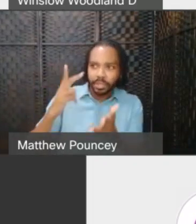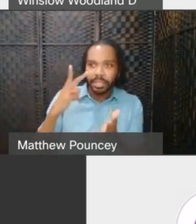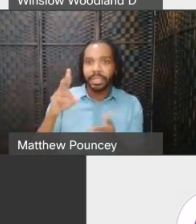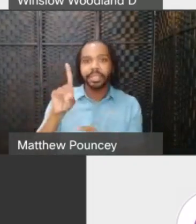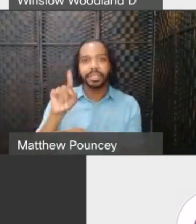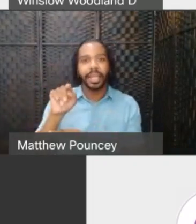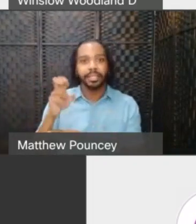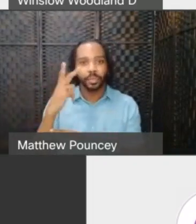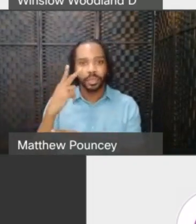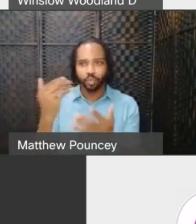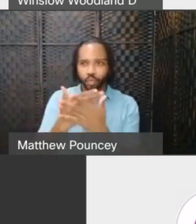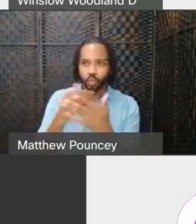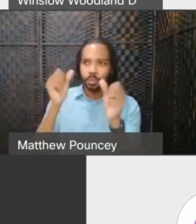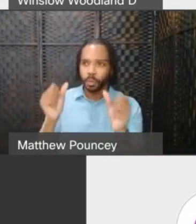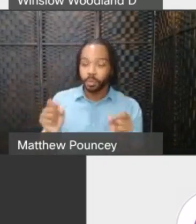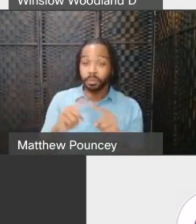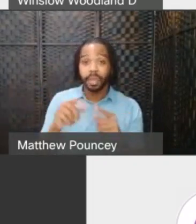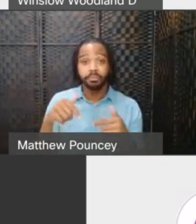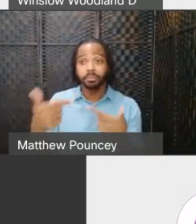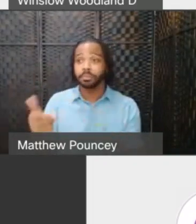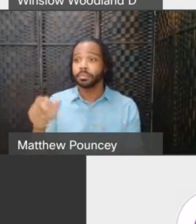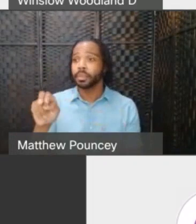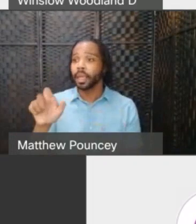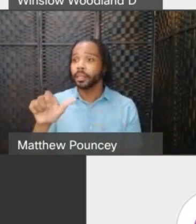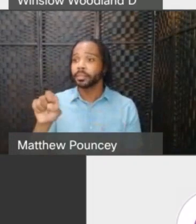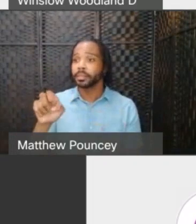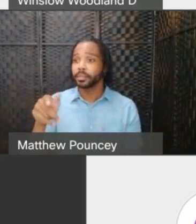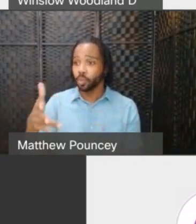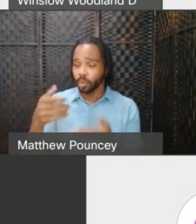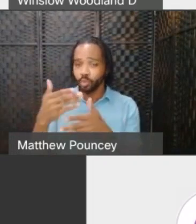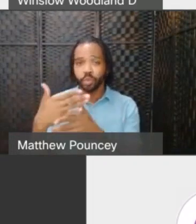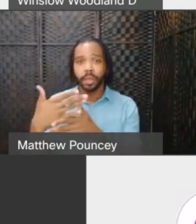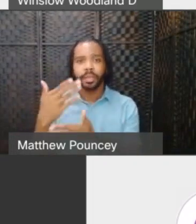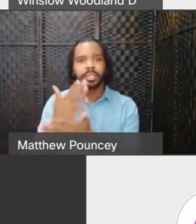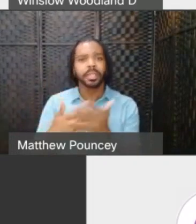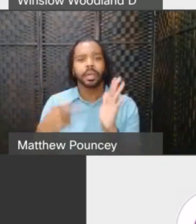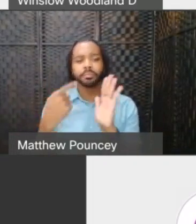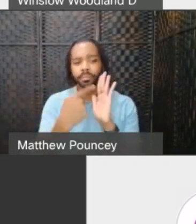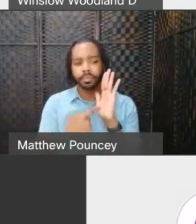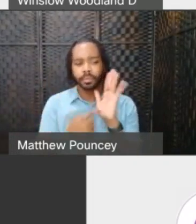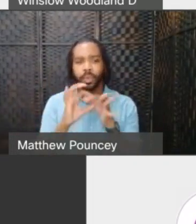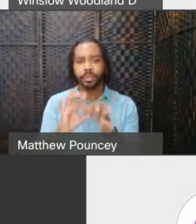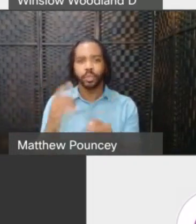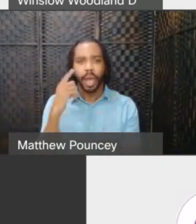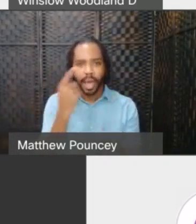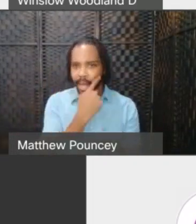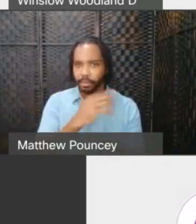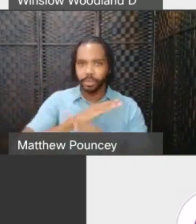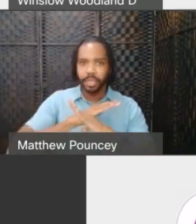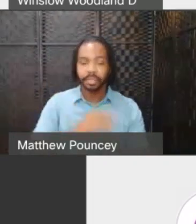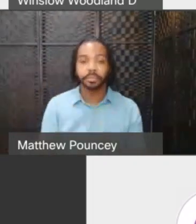Nelson would like to share, particularly there's guidance that related to eye protection.